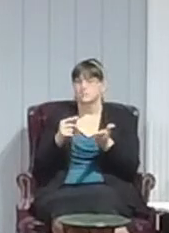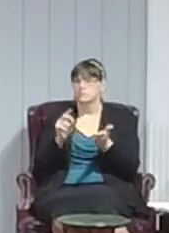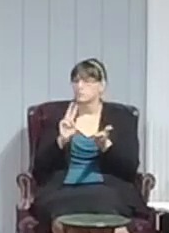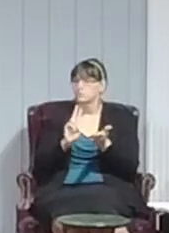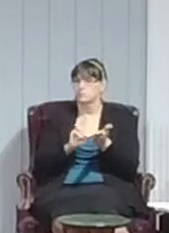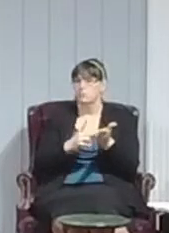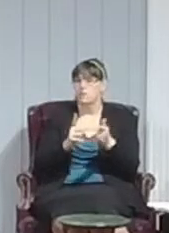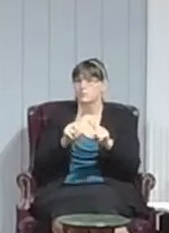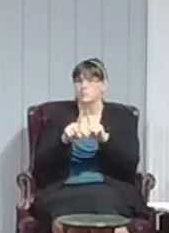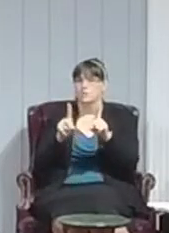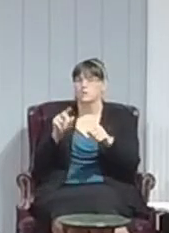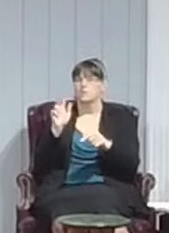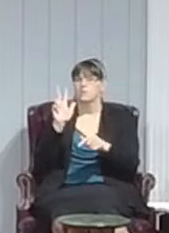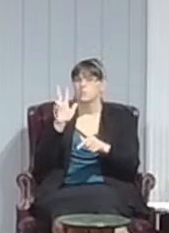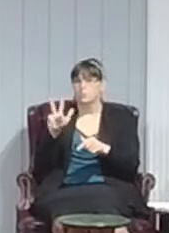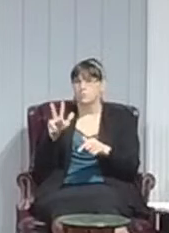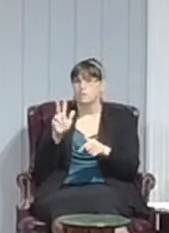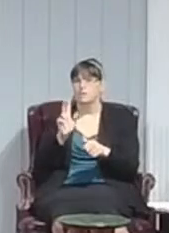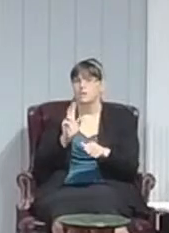I'd be troubled.